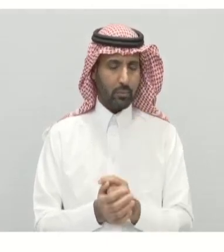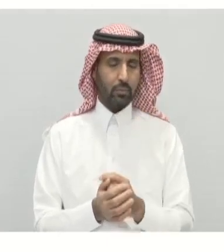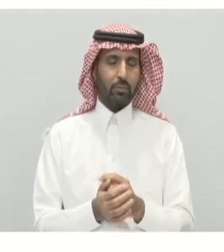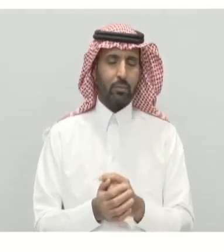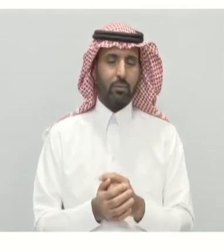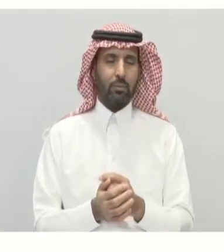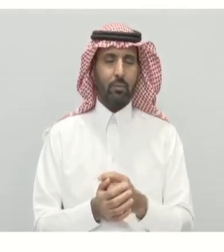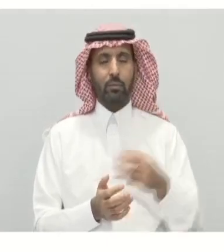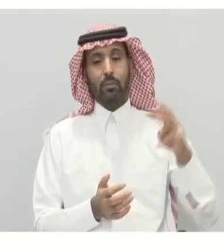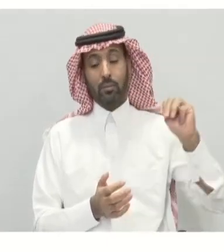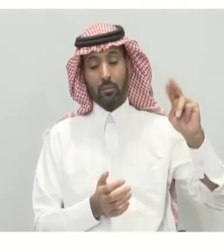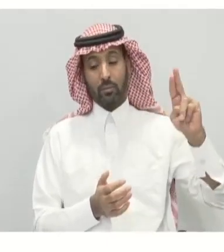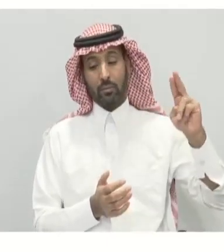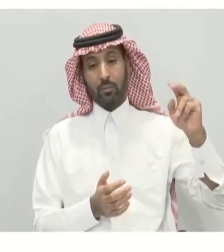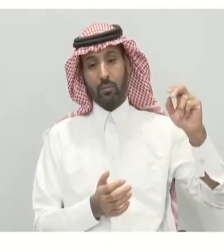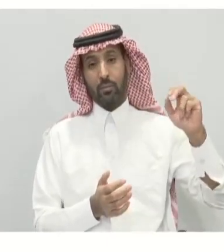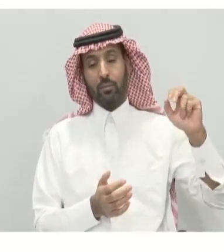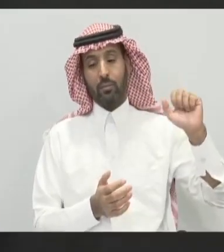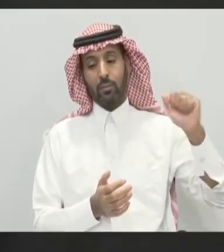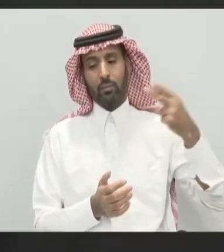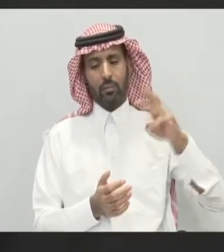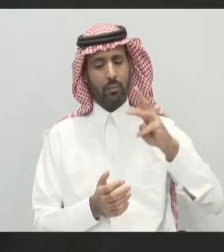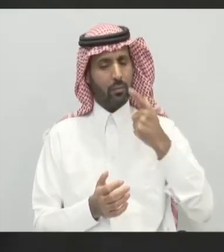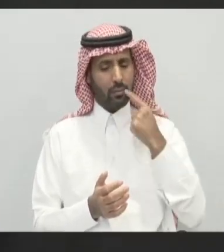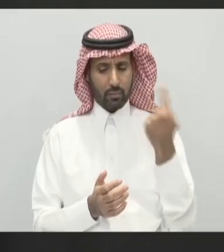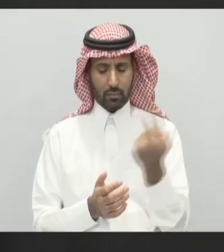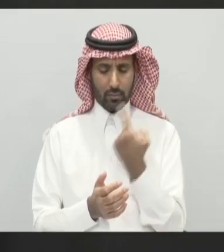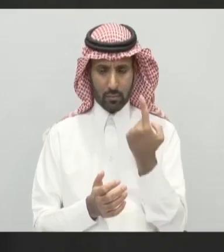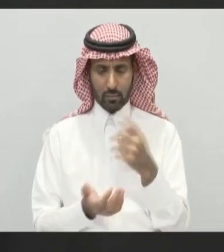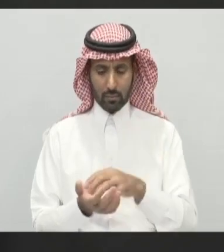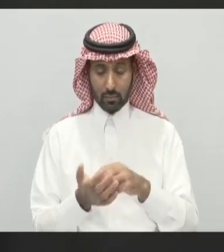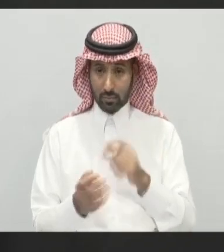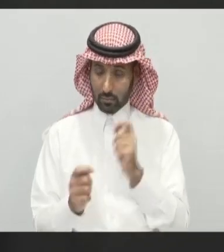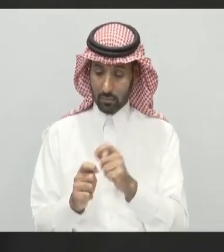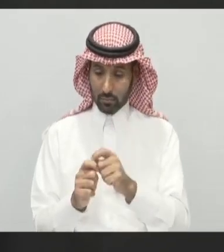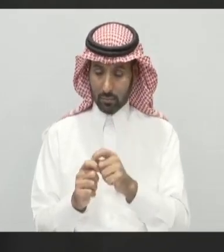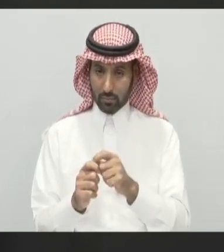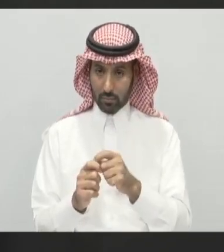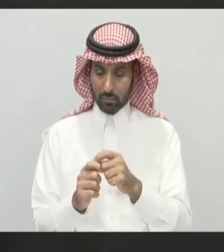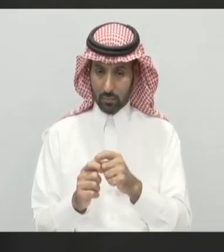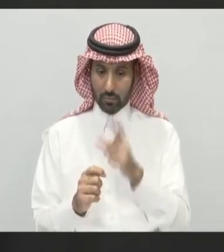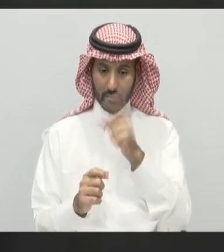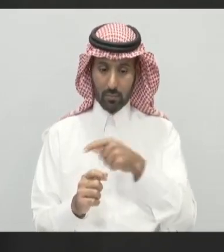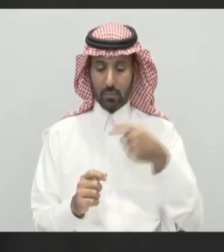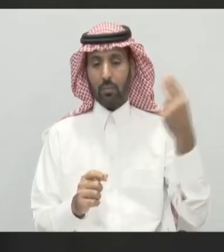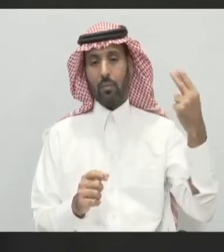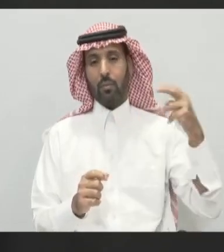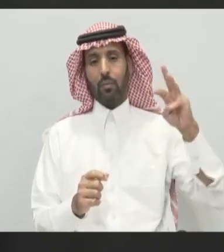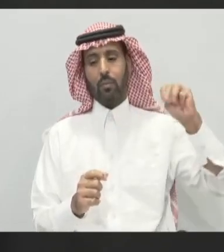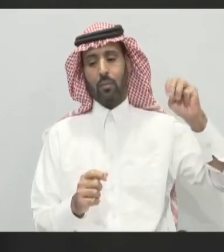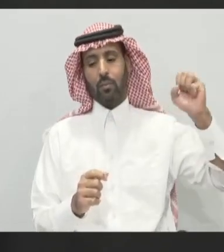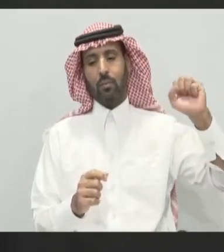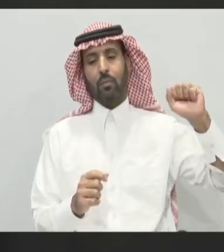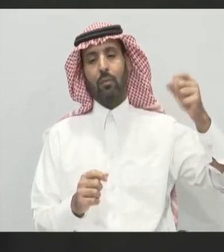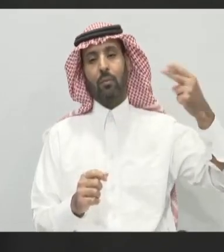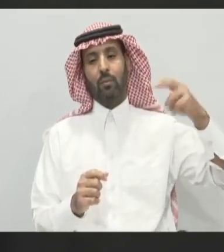What do you think Muhammad should do? Let's try to give advice. We, in our place, we will give advice to Muhammad. If you have